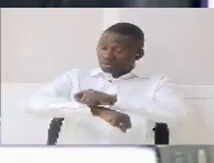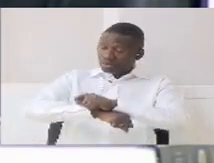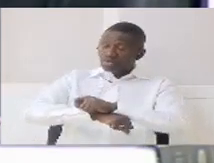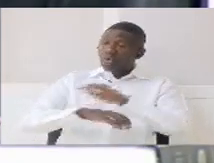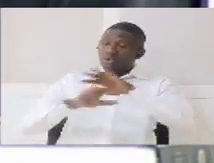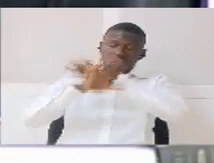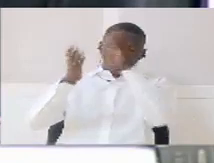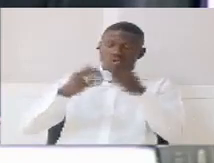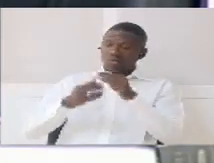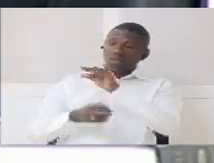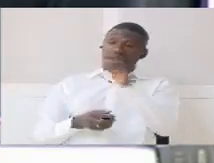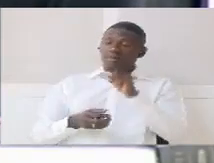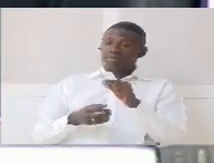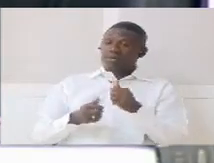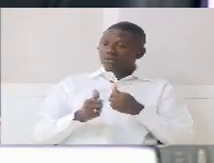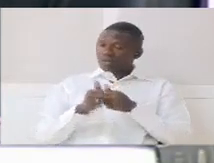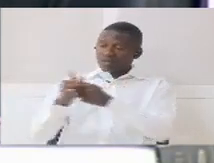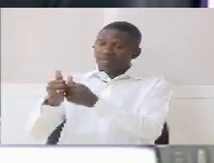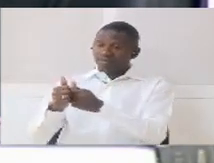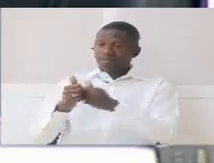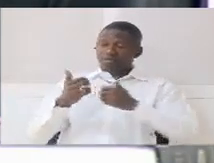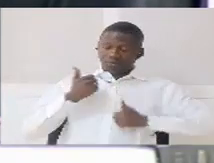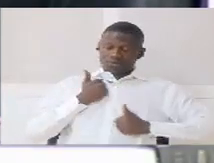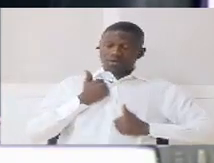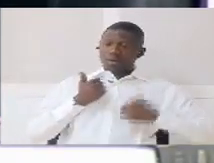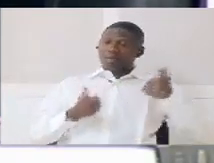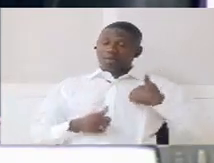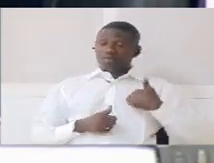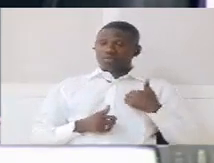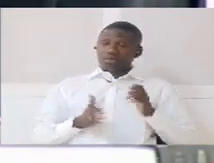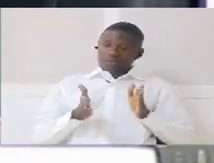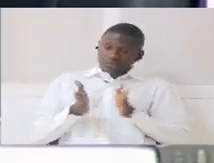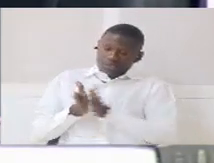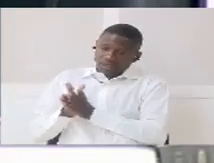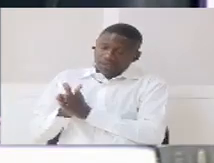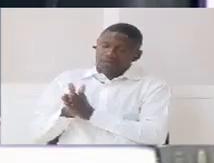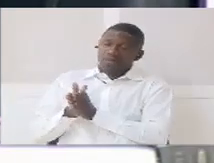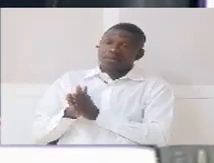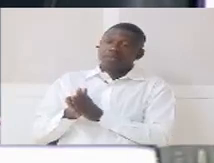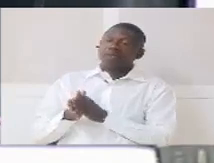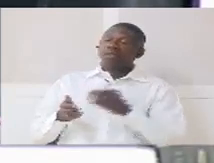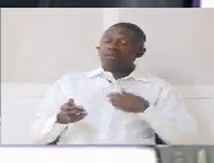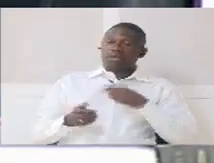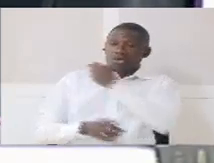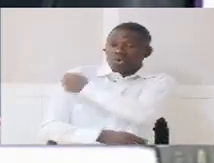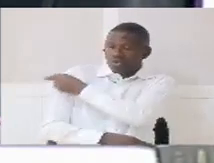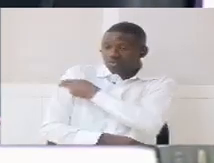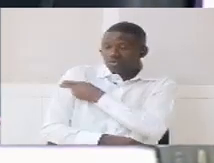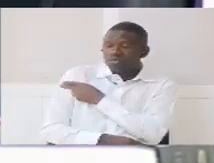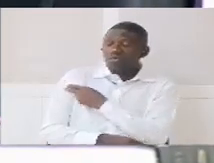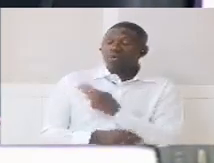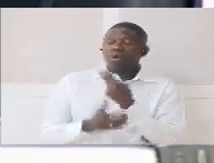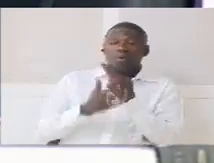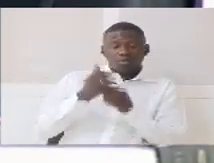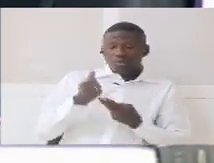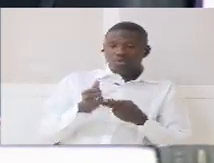officers. All the names of the escorting officers. Attach to it. We attach it to it. Hospital for now. Hospital also. Both remand and convict. Both